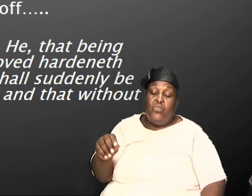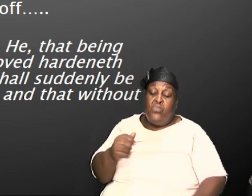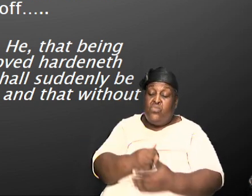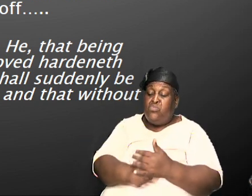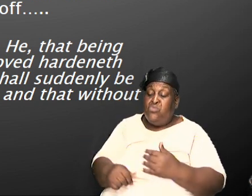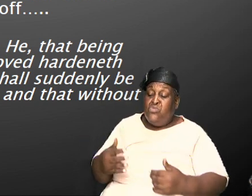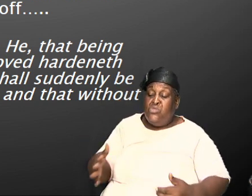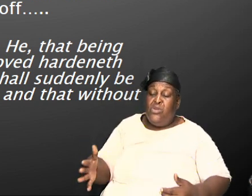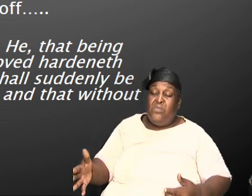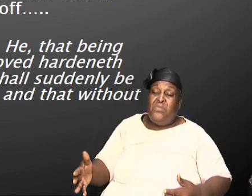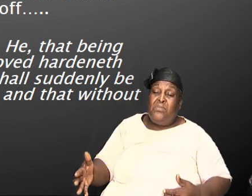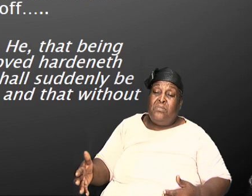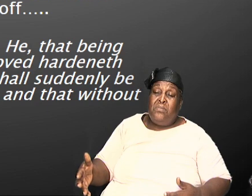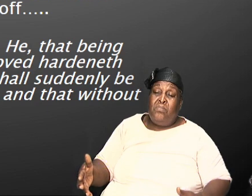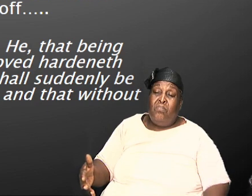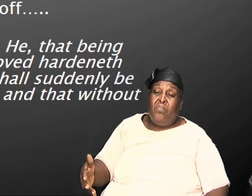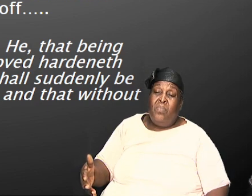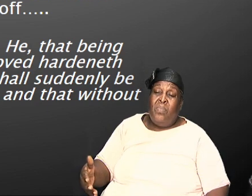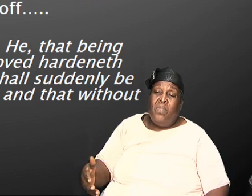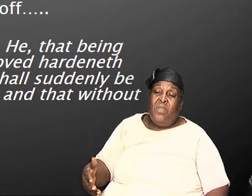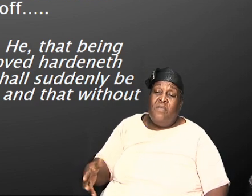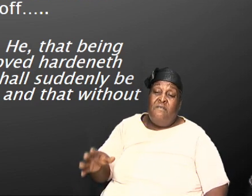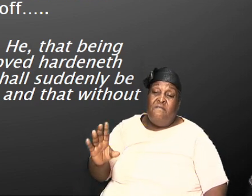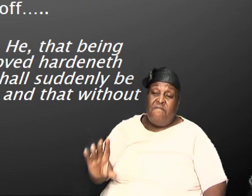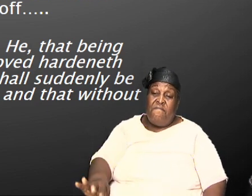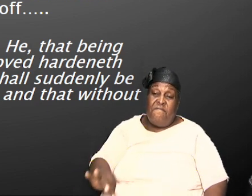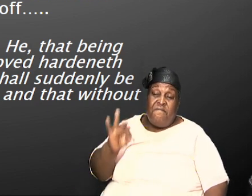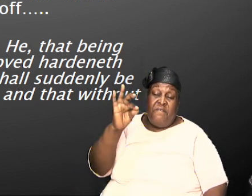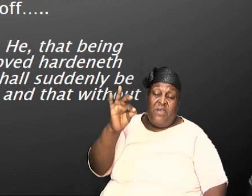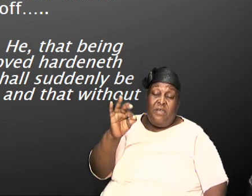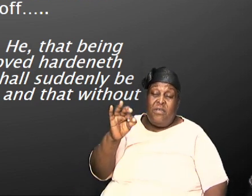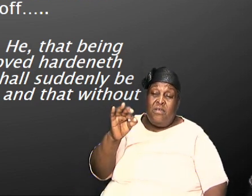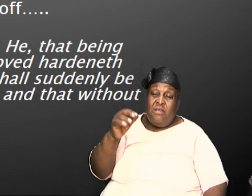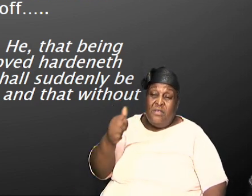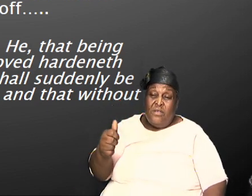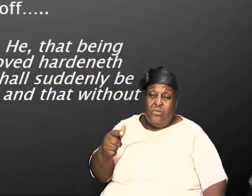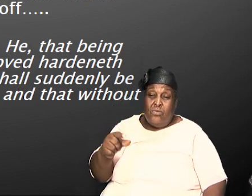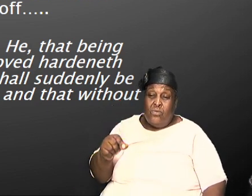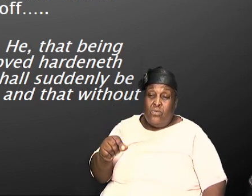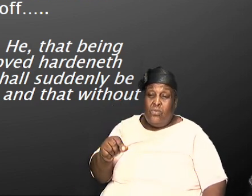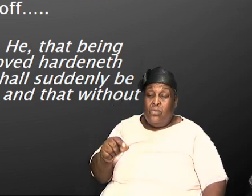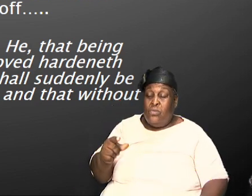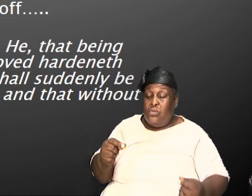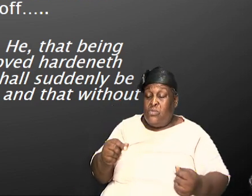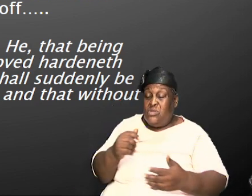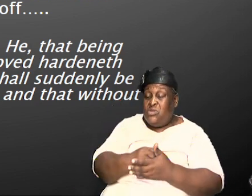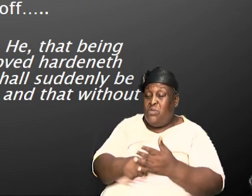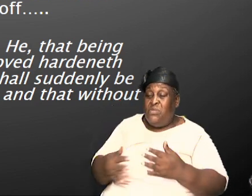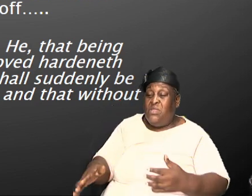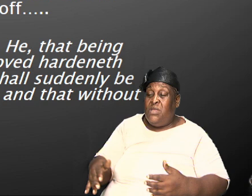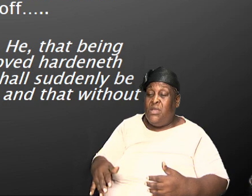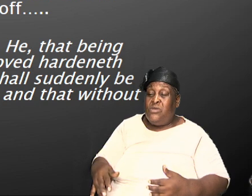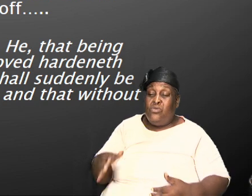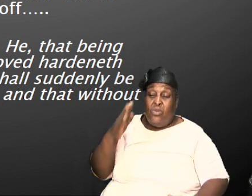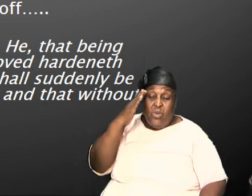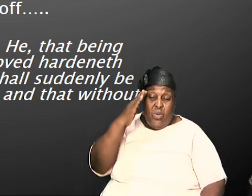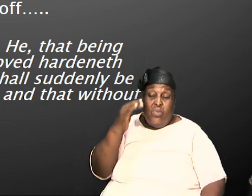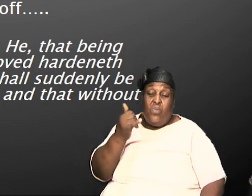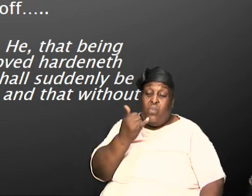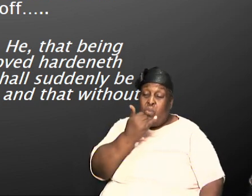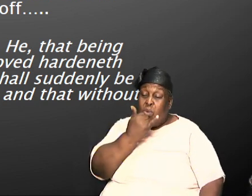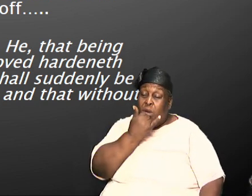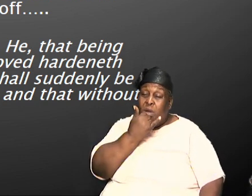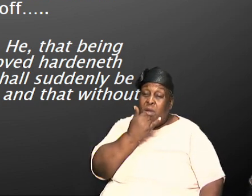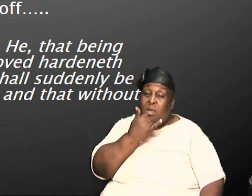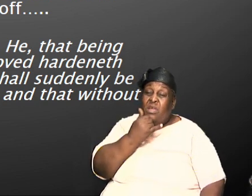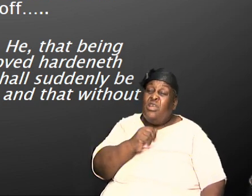something, mighty God. If we find ourselves doing something that we know that it is wrong and it is not of